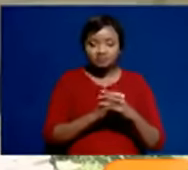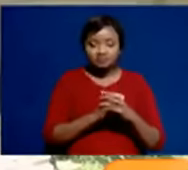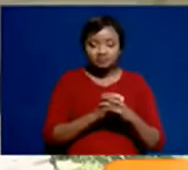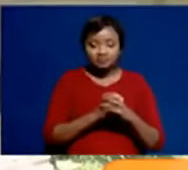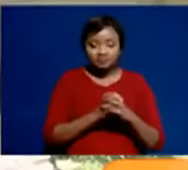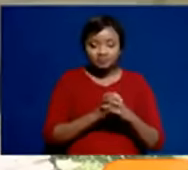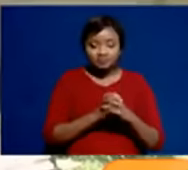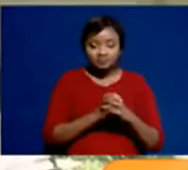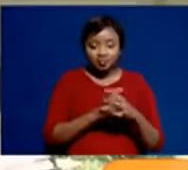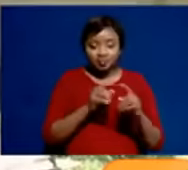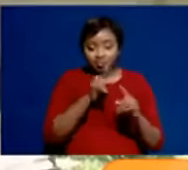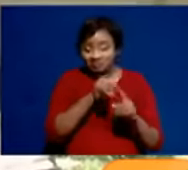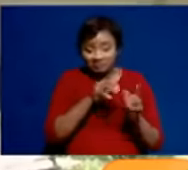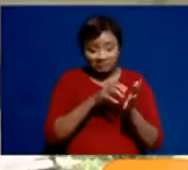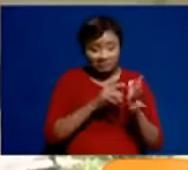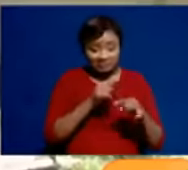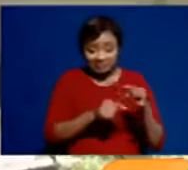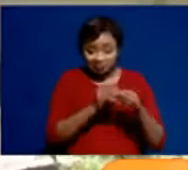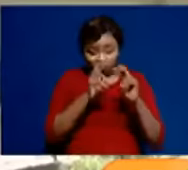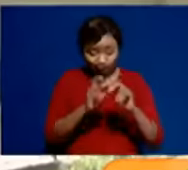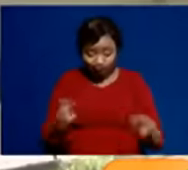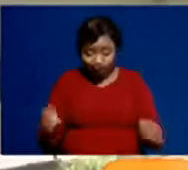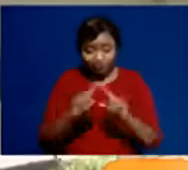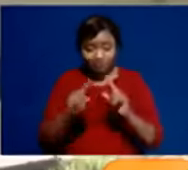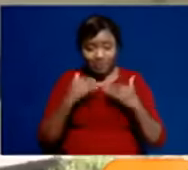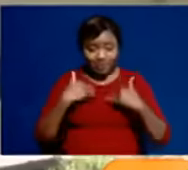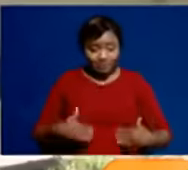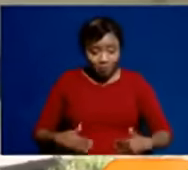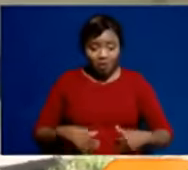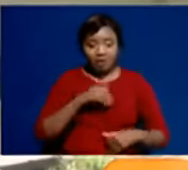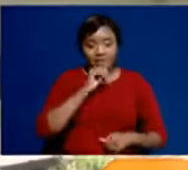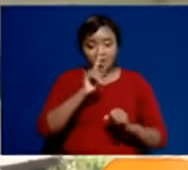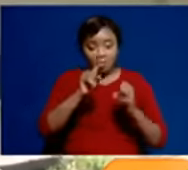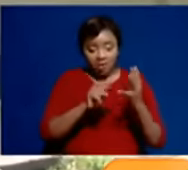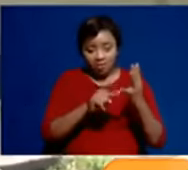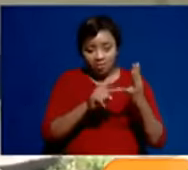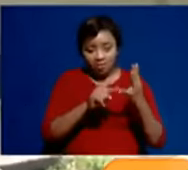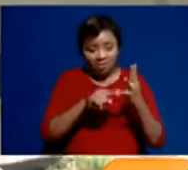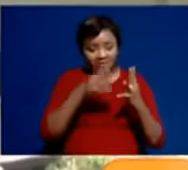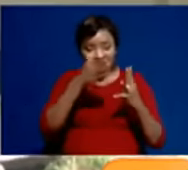Buruburu shootings continues, the body of one of the four men remains at the city